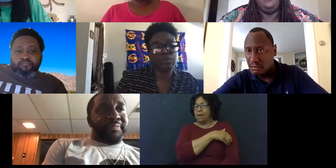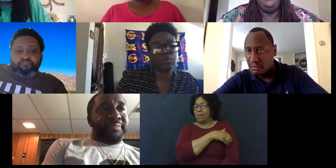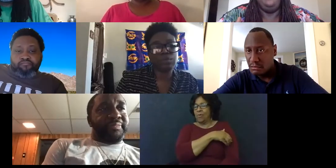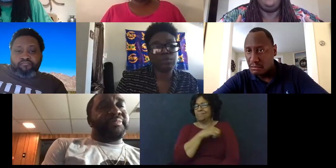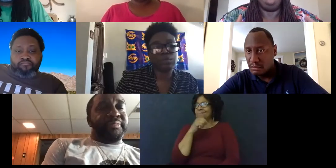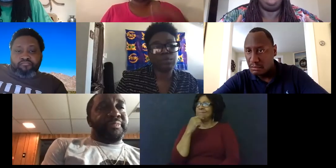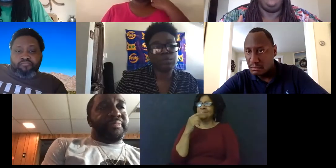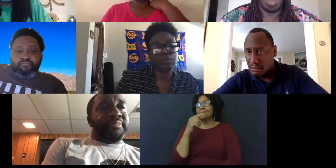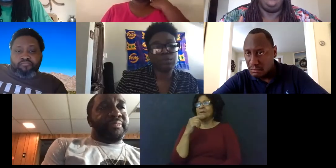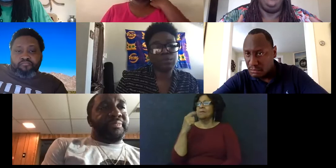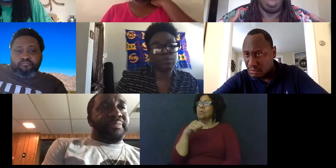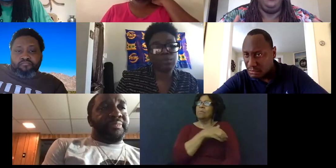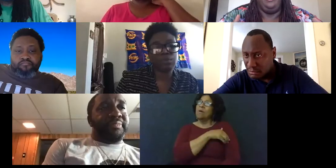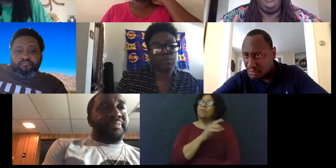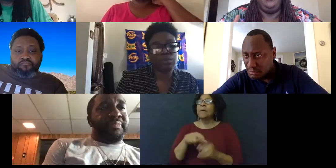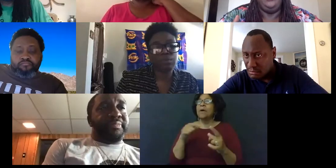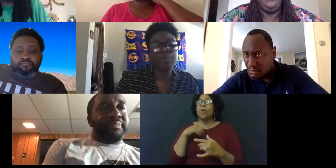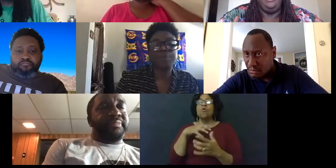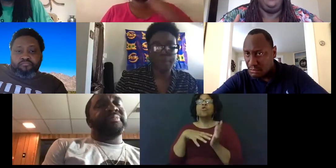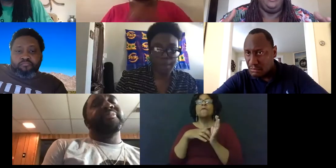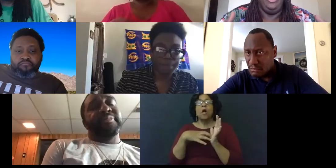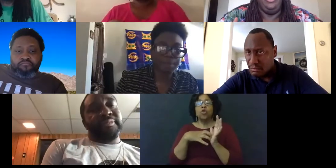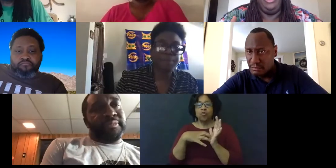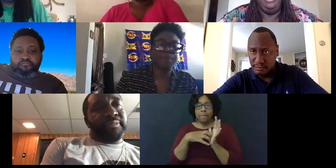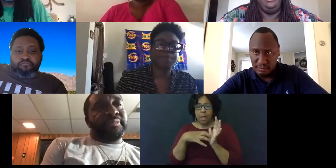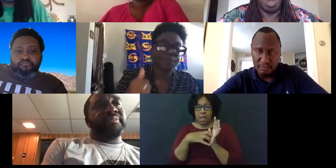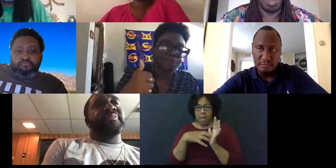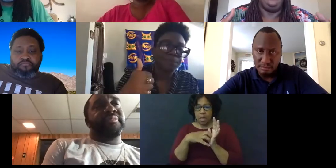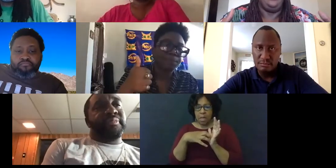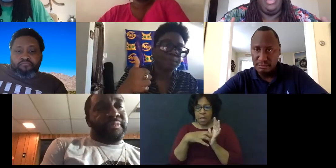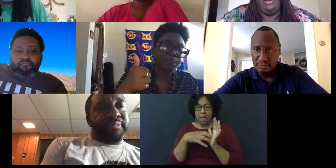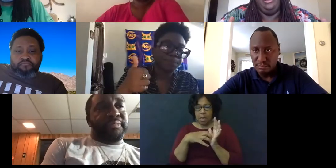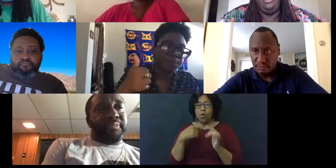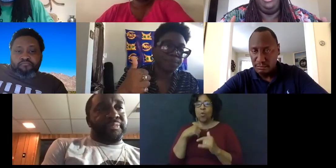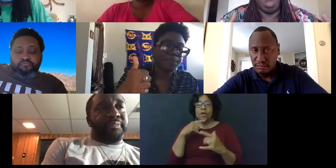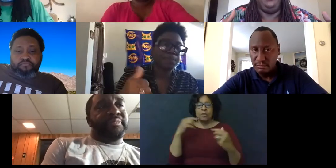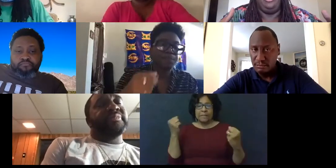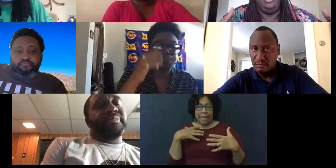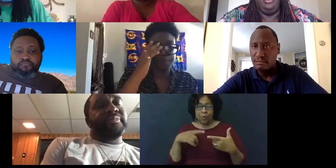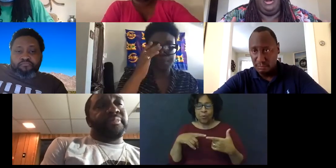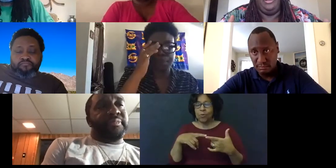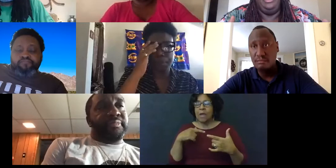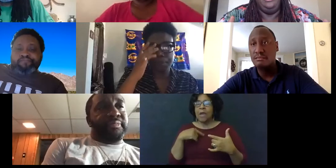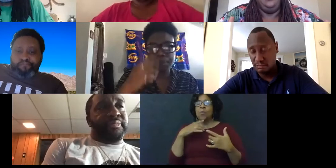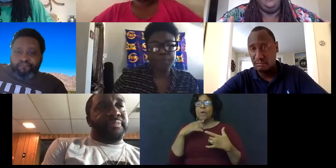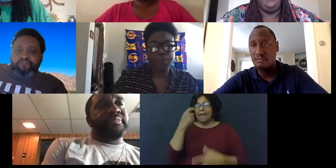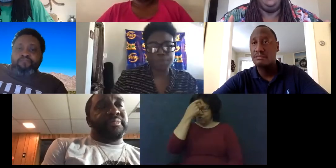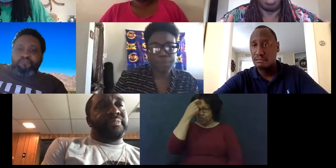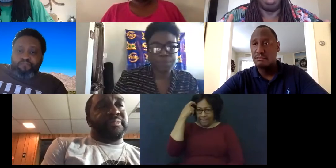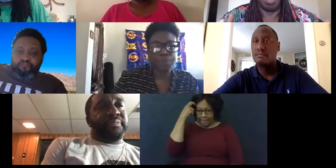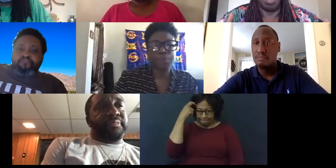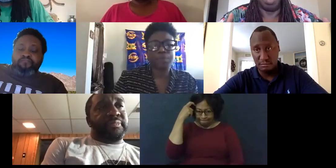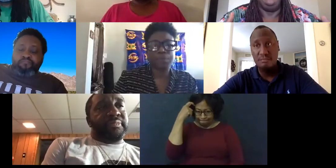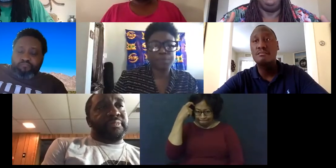powerful, but we also need to recognize that we're vulnerable and that we're human. And that we're scared and that we're going through trauma.